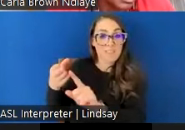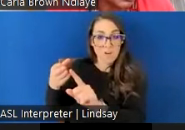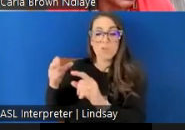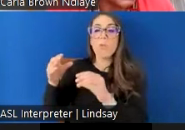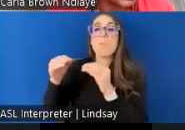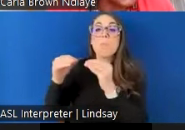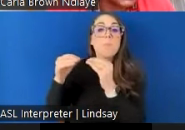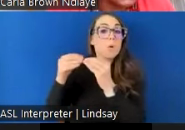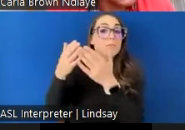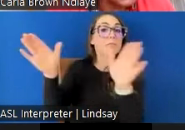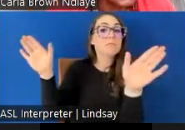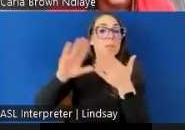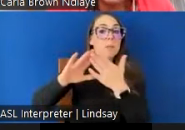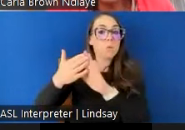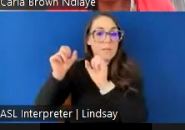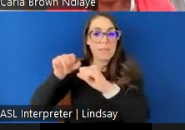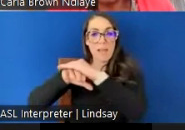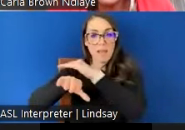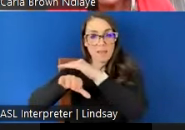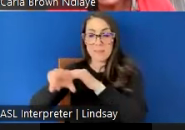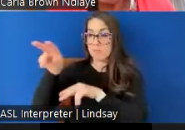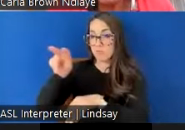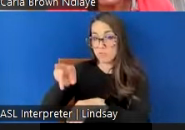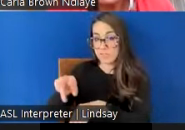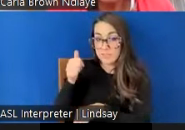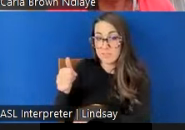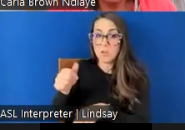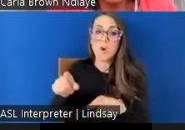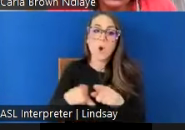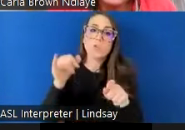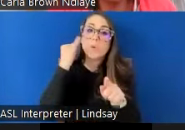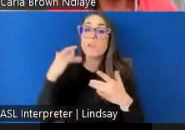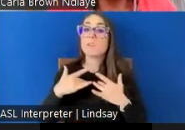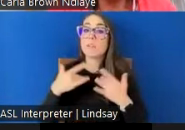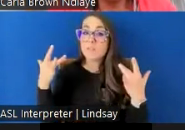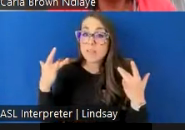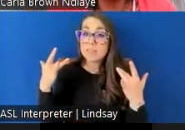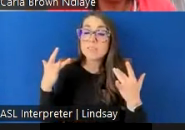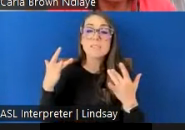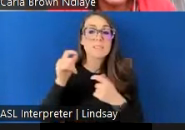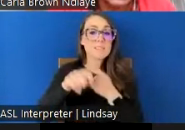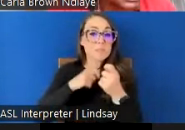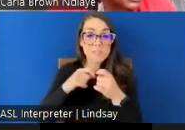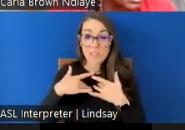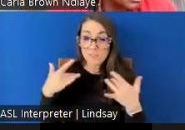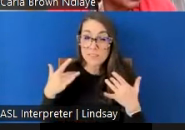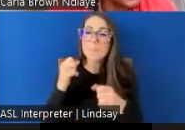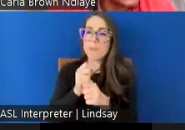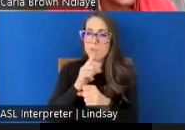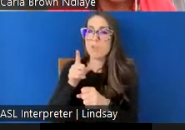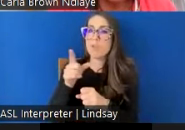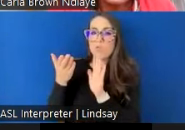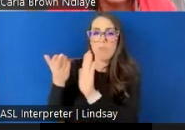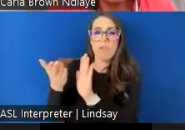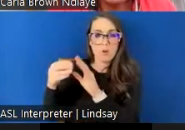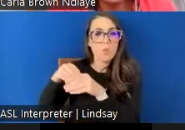access. We also want to make sure that if there are events, specific events, that those types of things can also be presented.